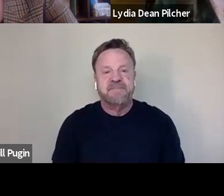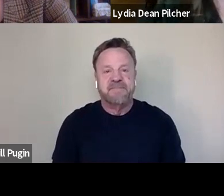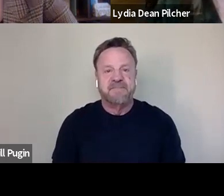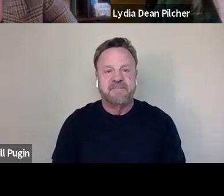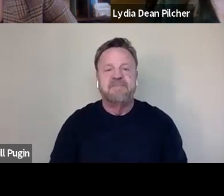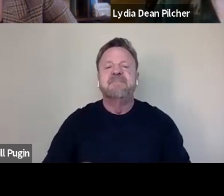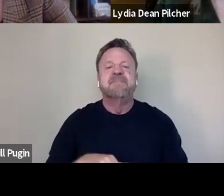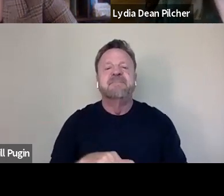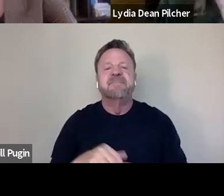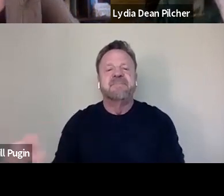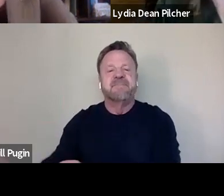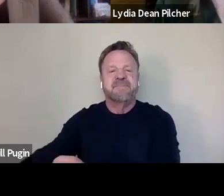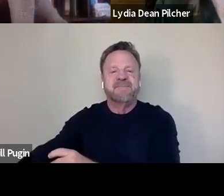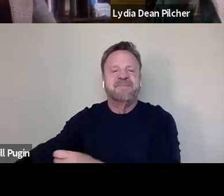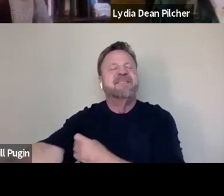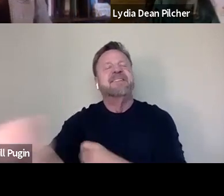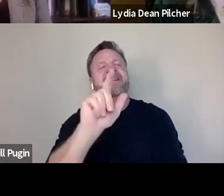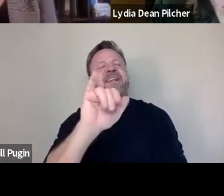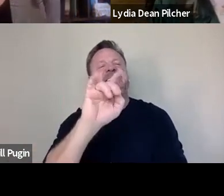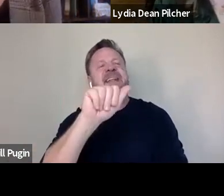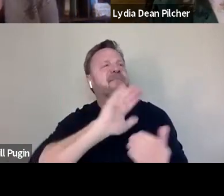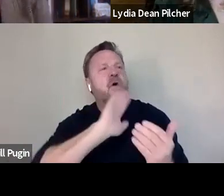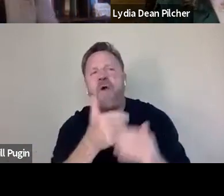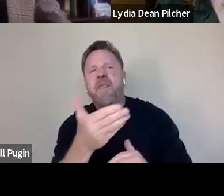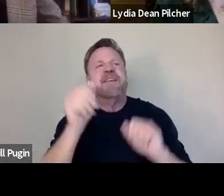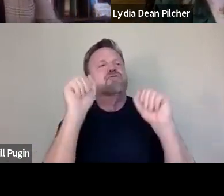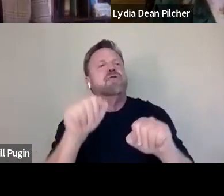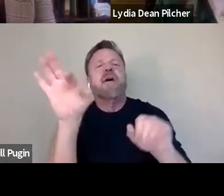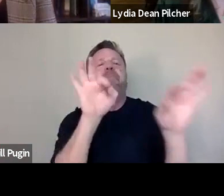And Lydia, Yeah, of all the things you could have picked, why this?